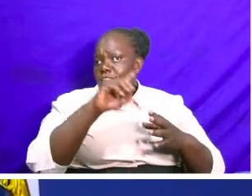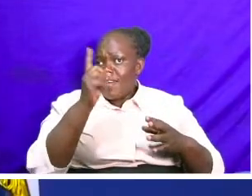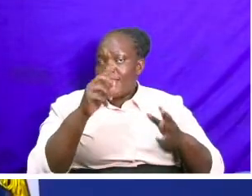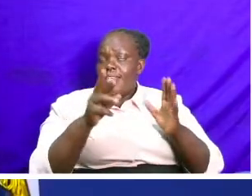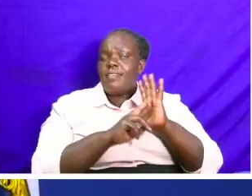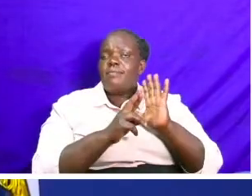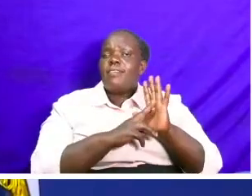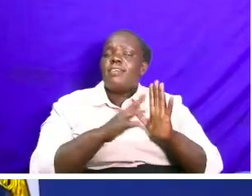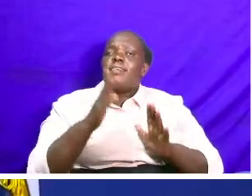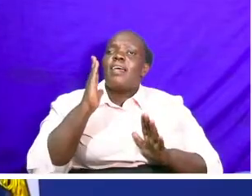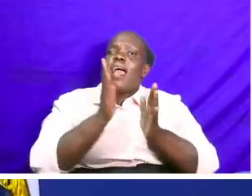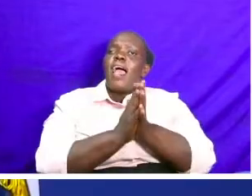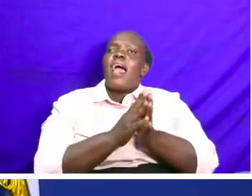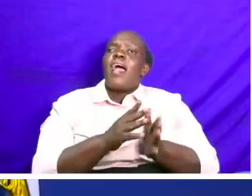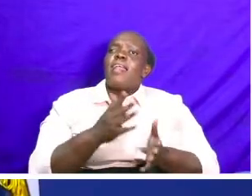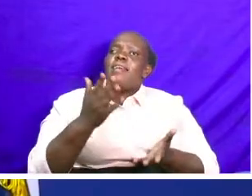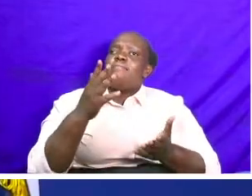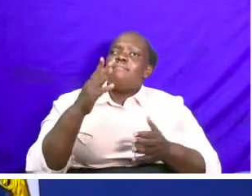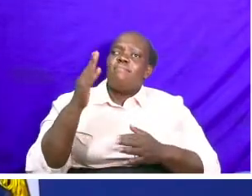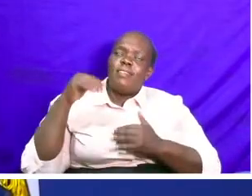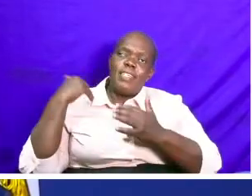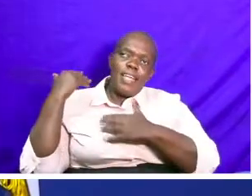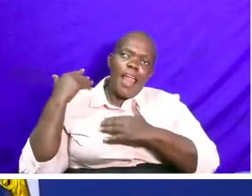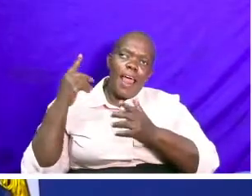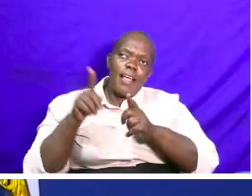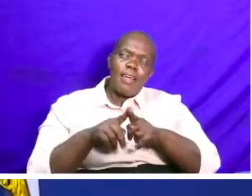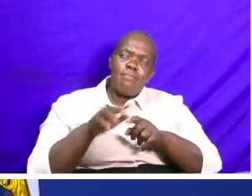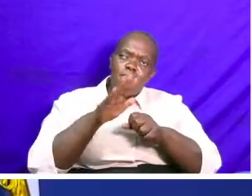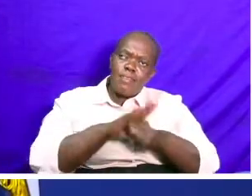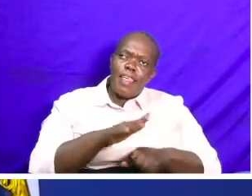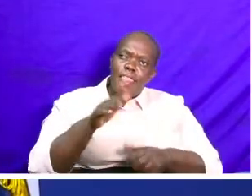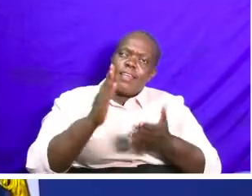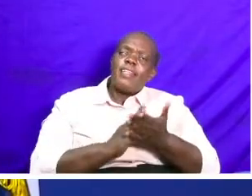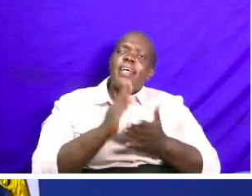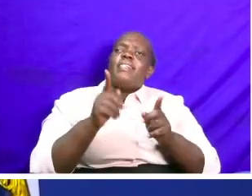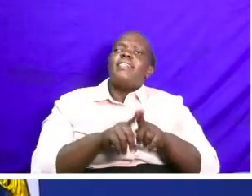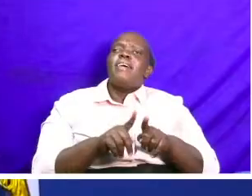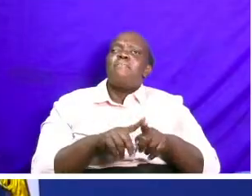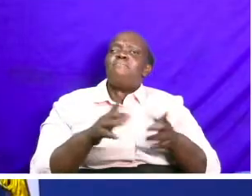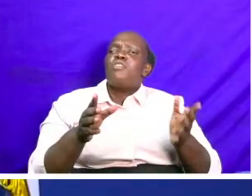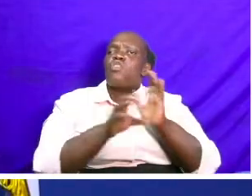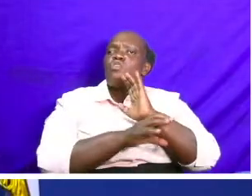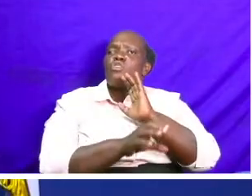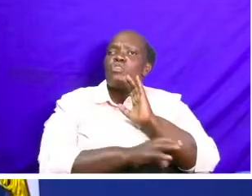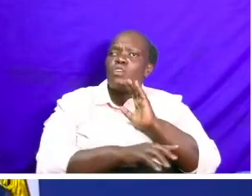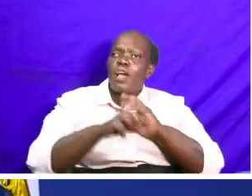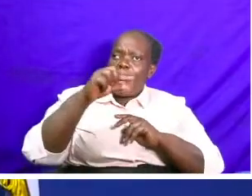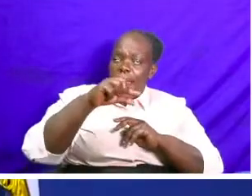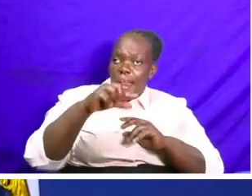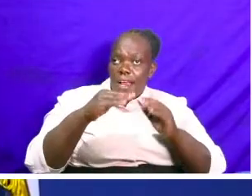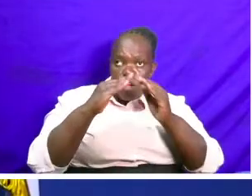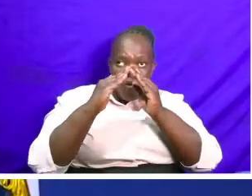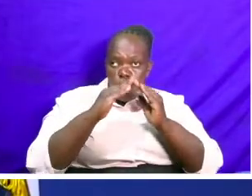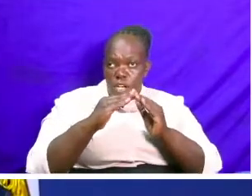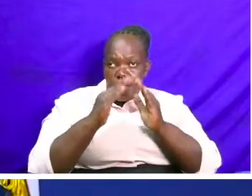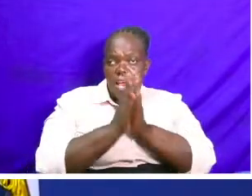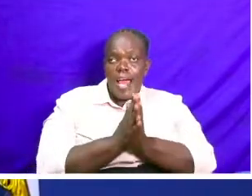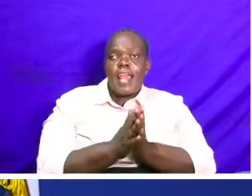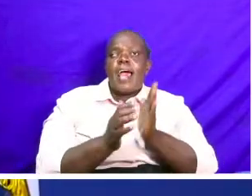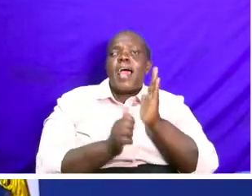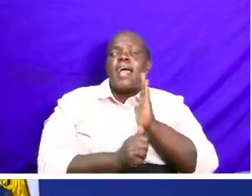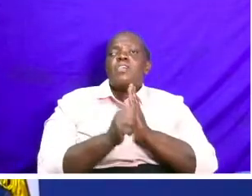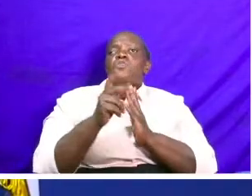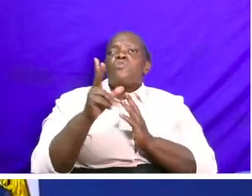representing security and legacy. Undermining these rights contradicts the constitutional guarantee of equality under